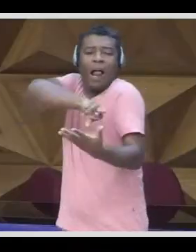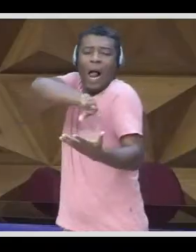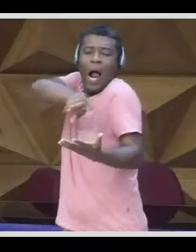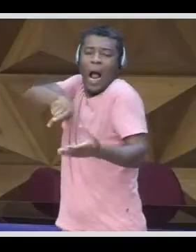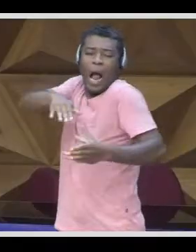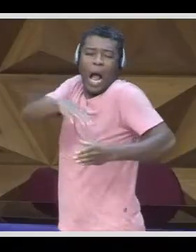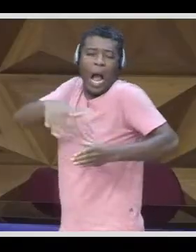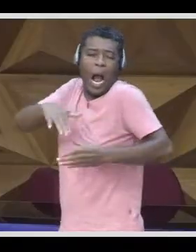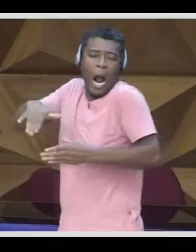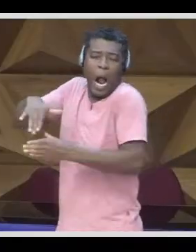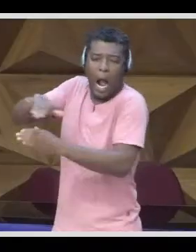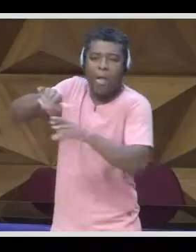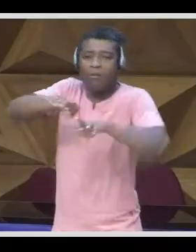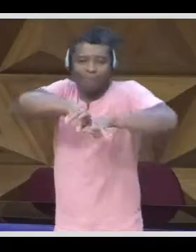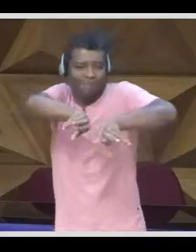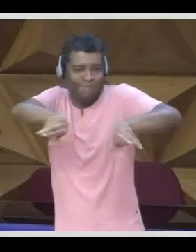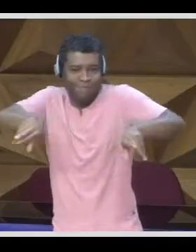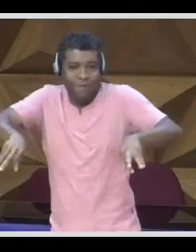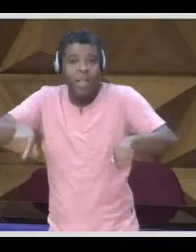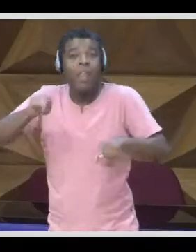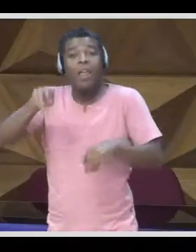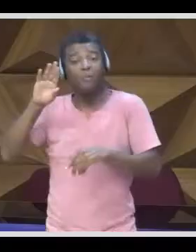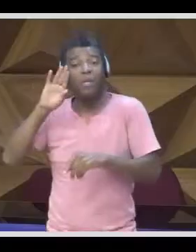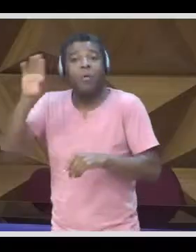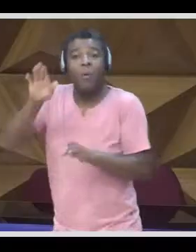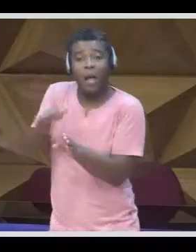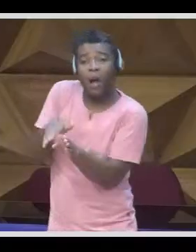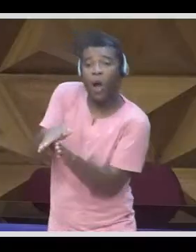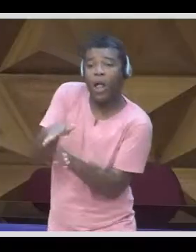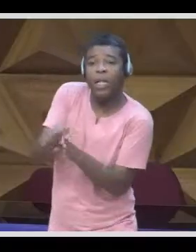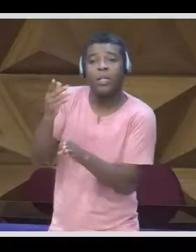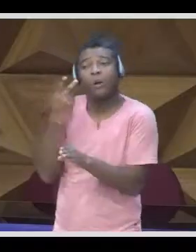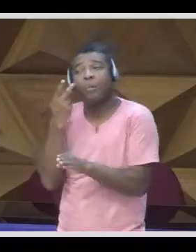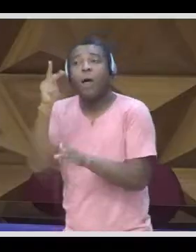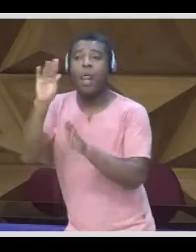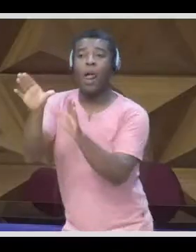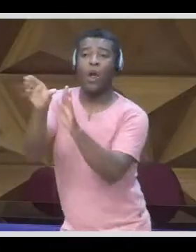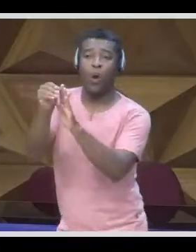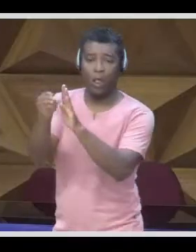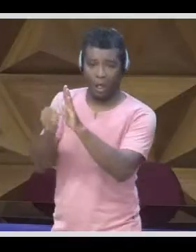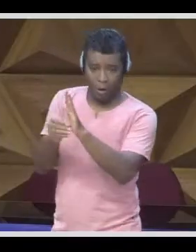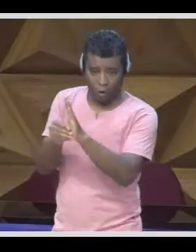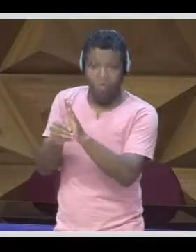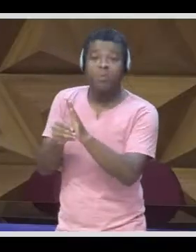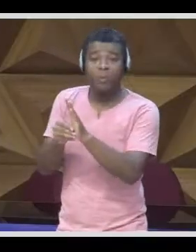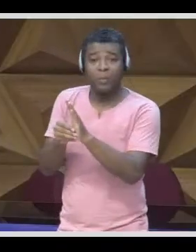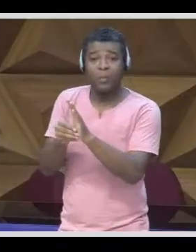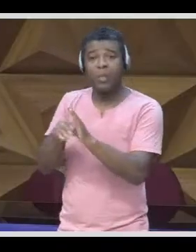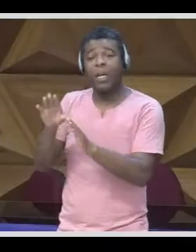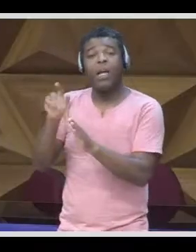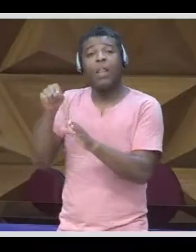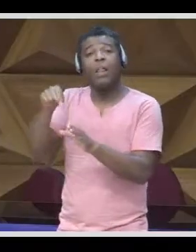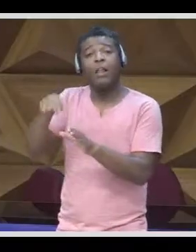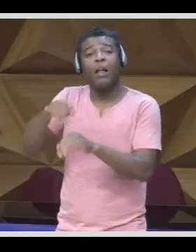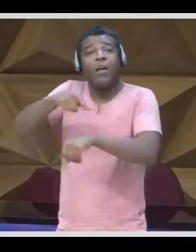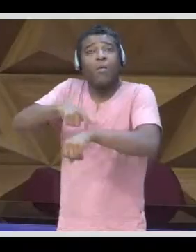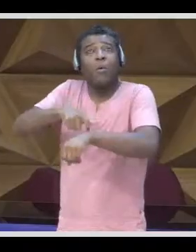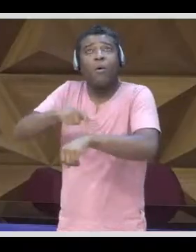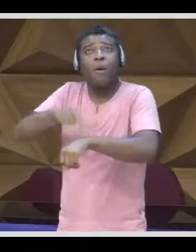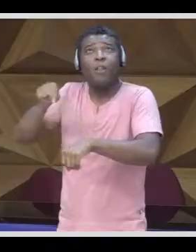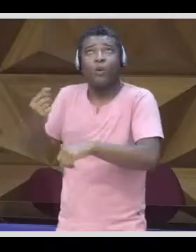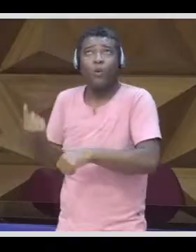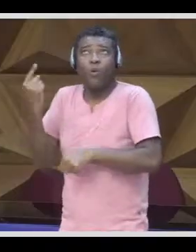propose how to, given the history of items that a particular user assessed, how